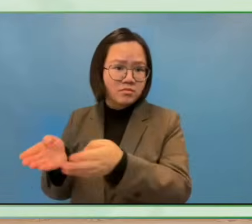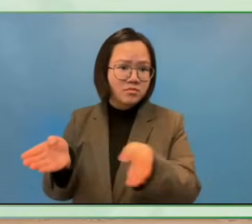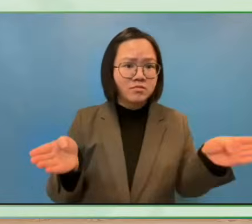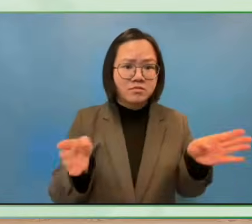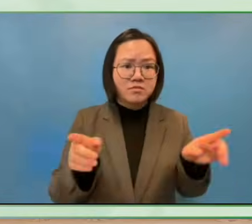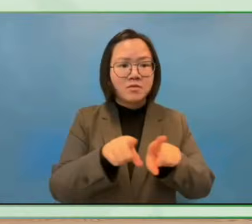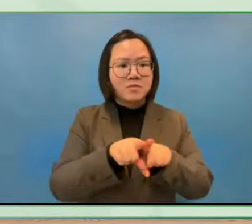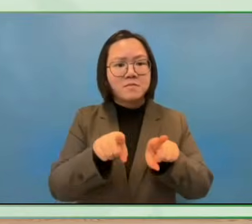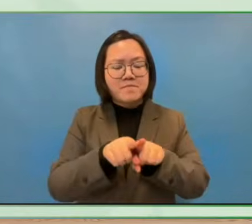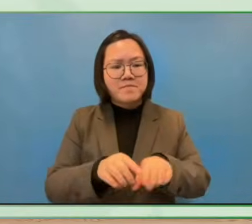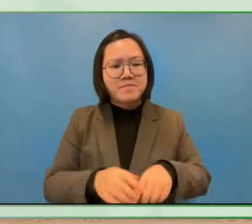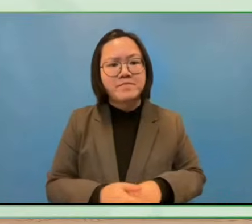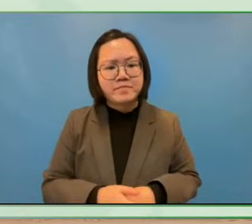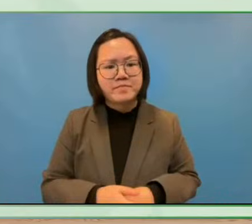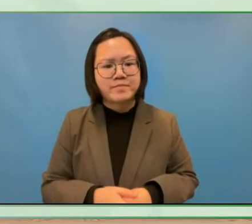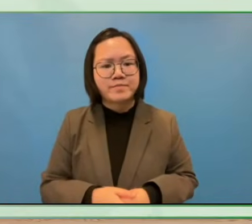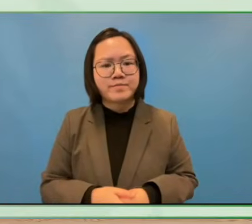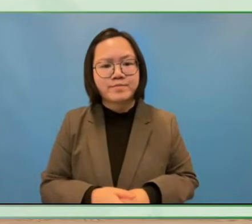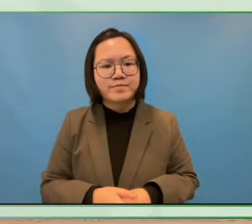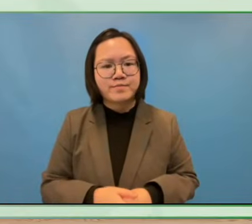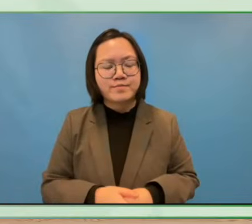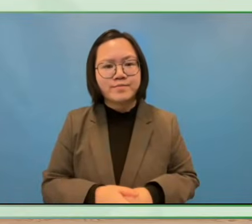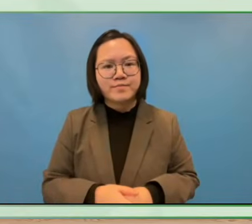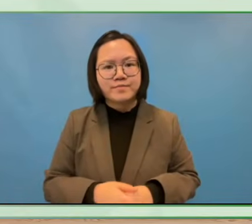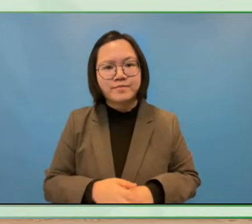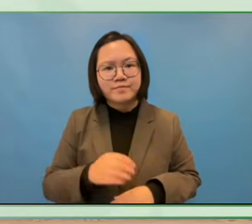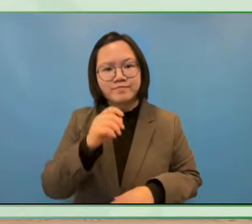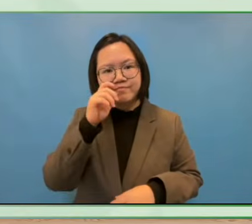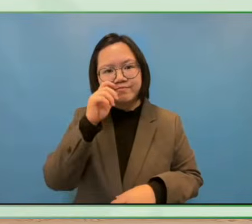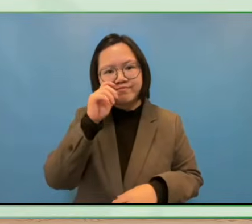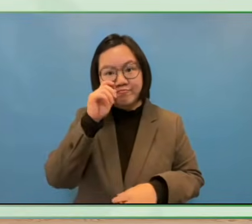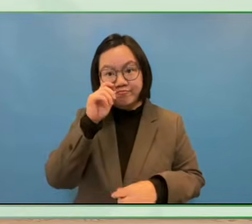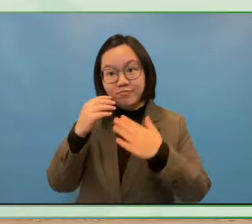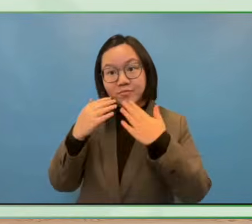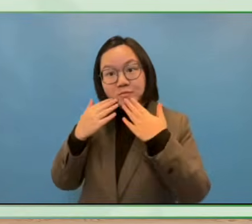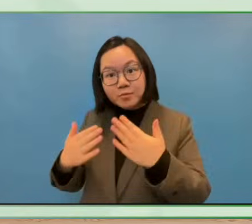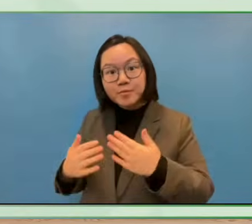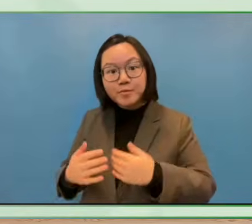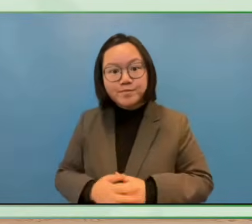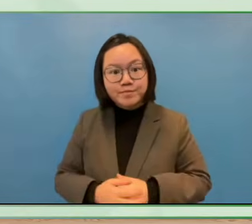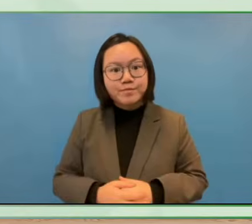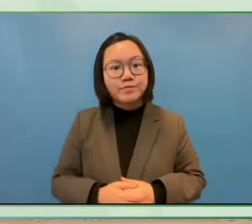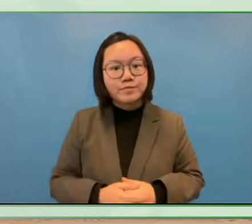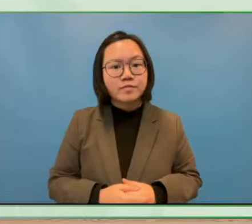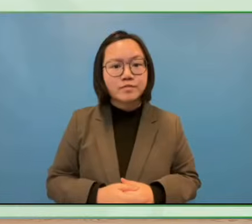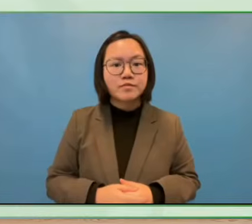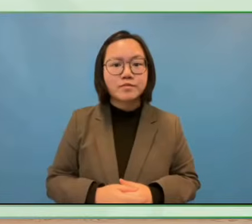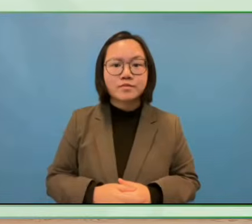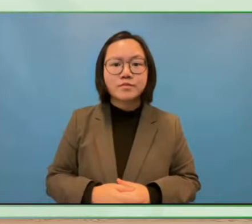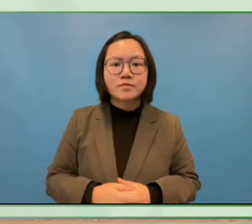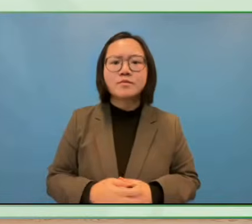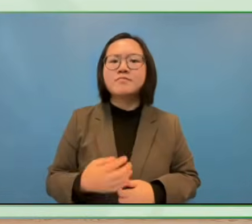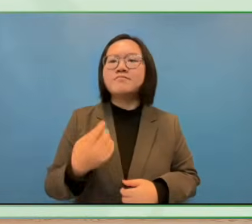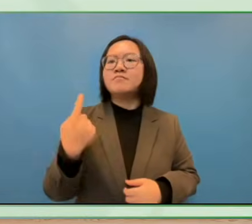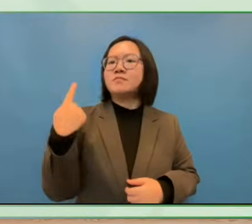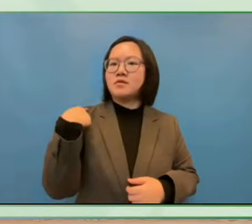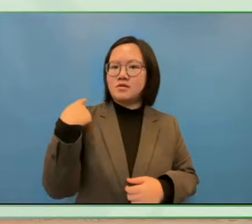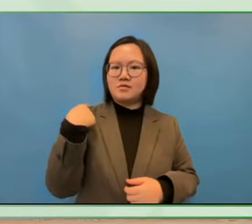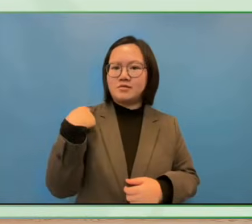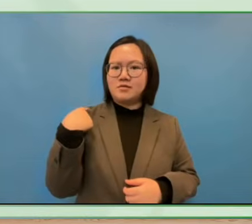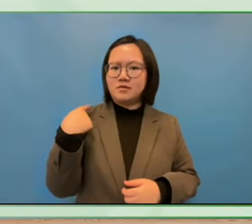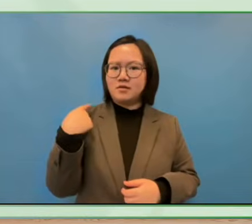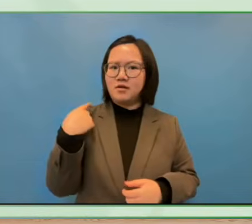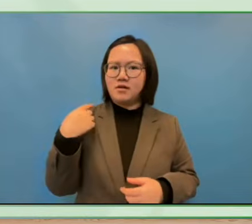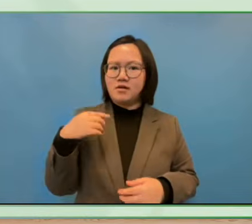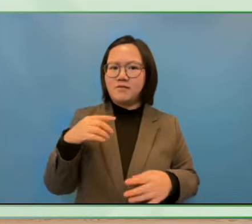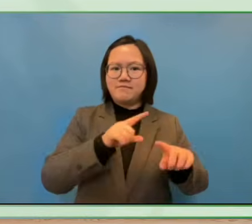Yeah, thank you for this, Michael. Yesterday we had a good session together with our dear friends and partners from